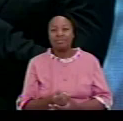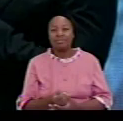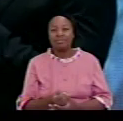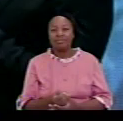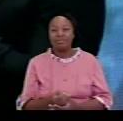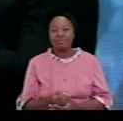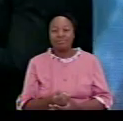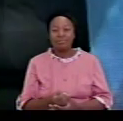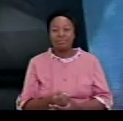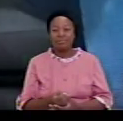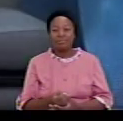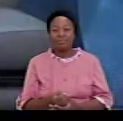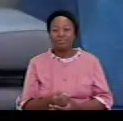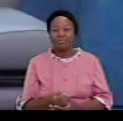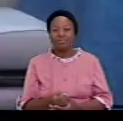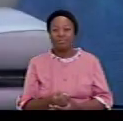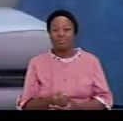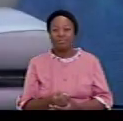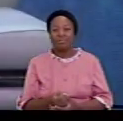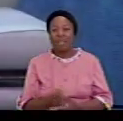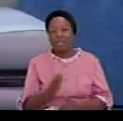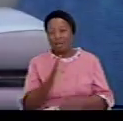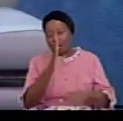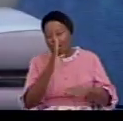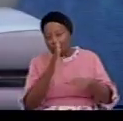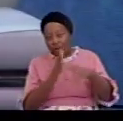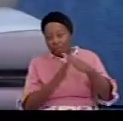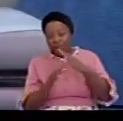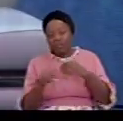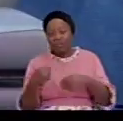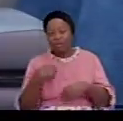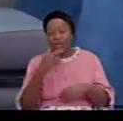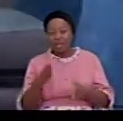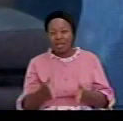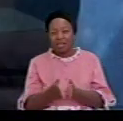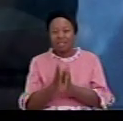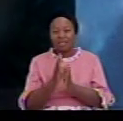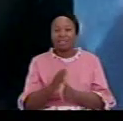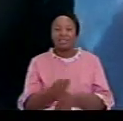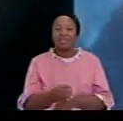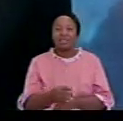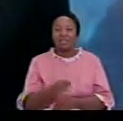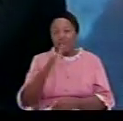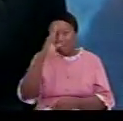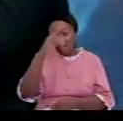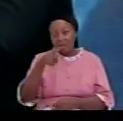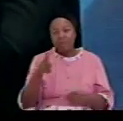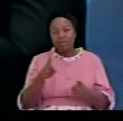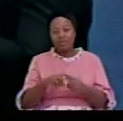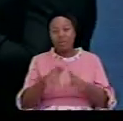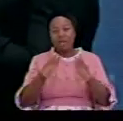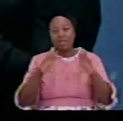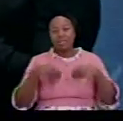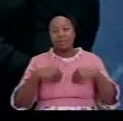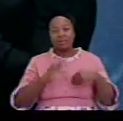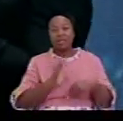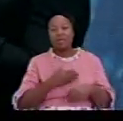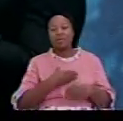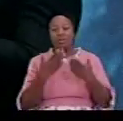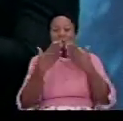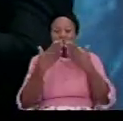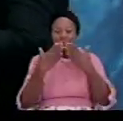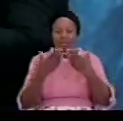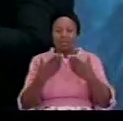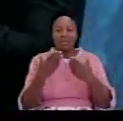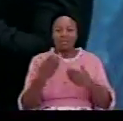Sincèrement. Humbly, we are asking him to accept our thanks. Et je vous invite d'applaudir